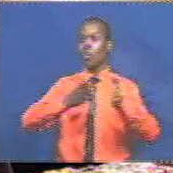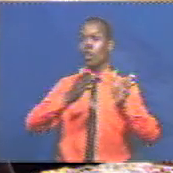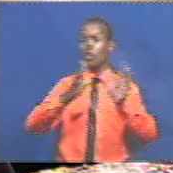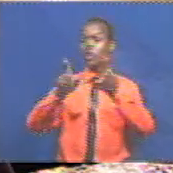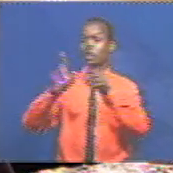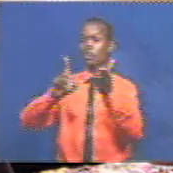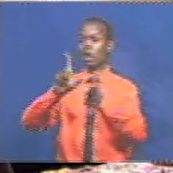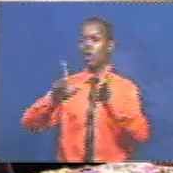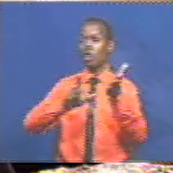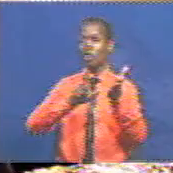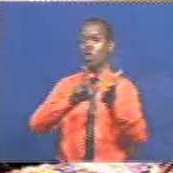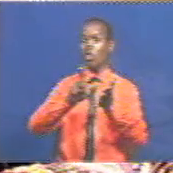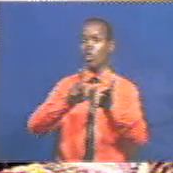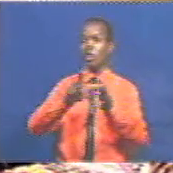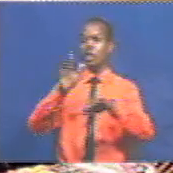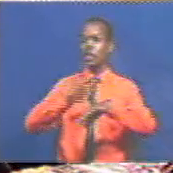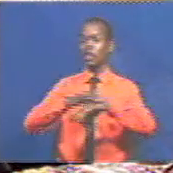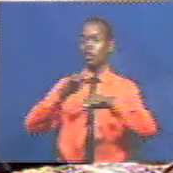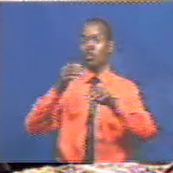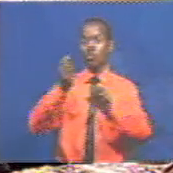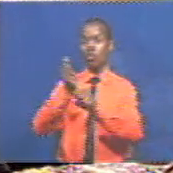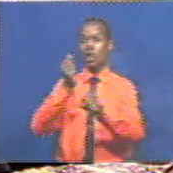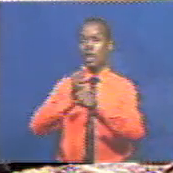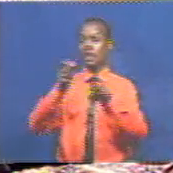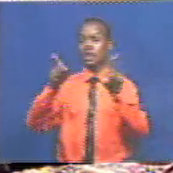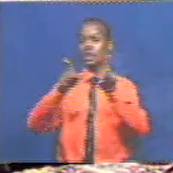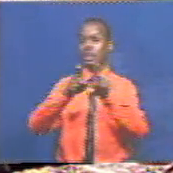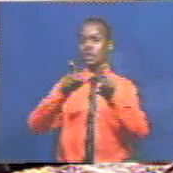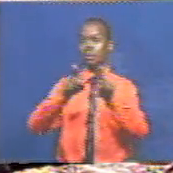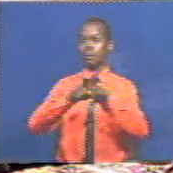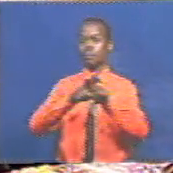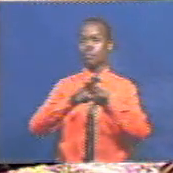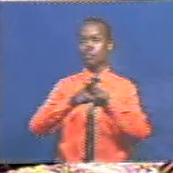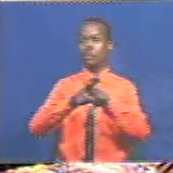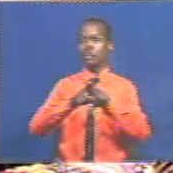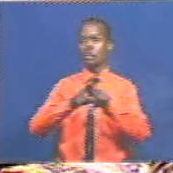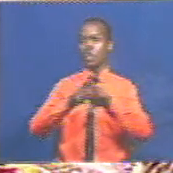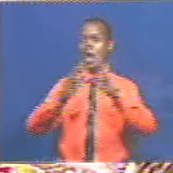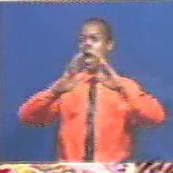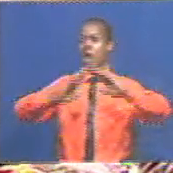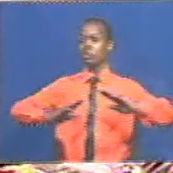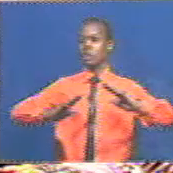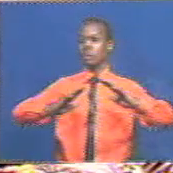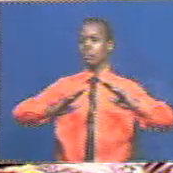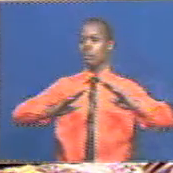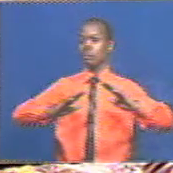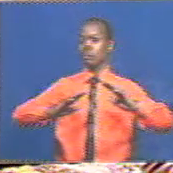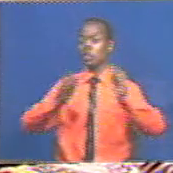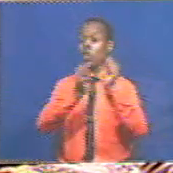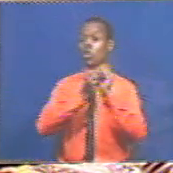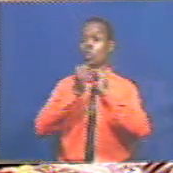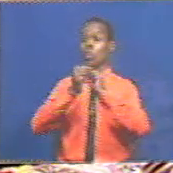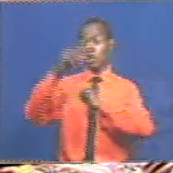action mobilizing the commitments and also is also is on housing together with the